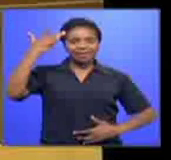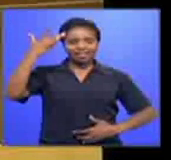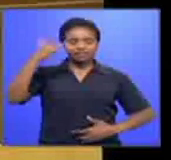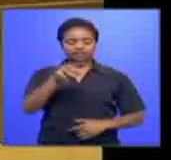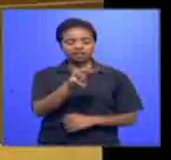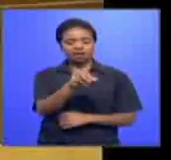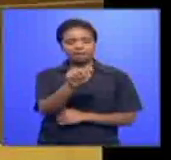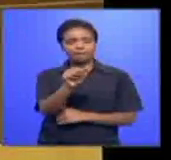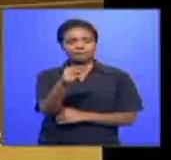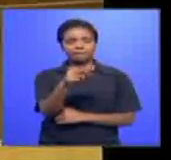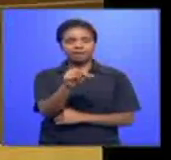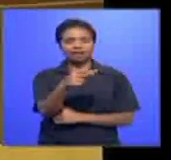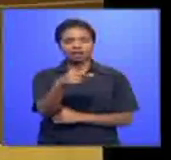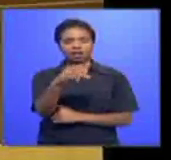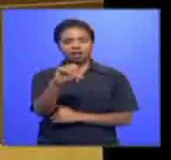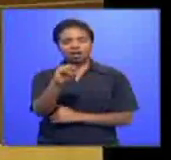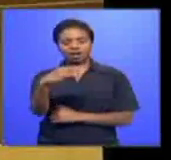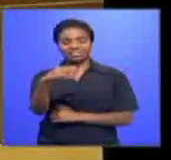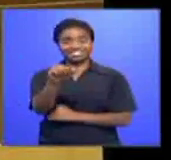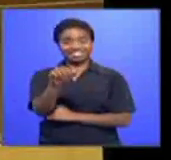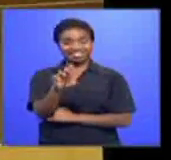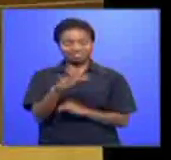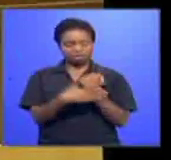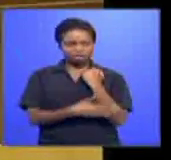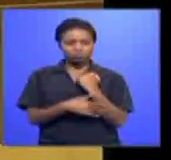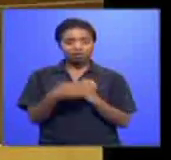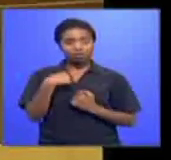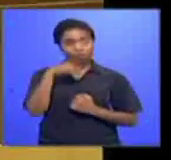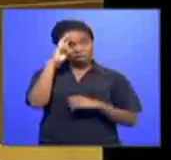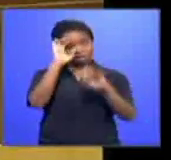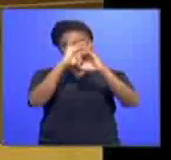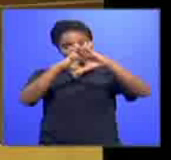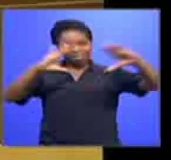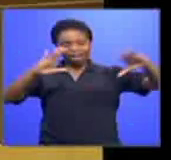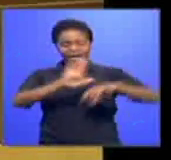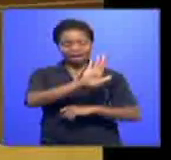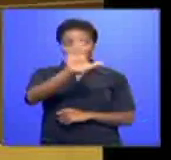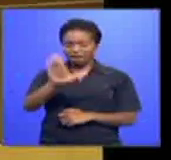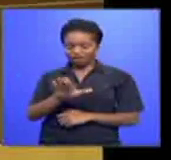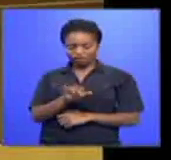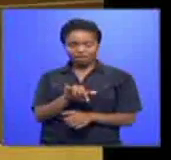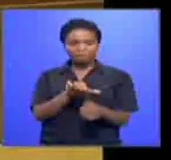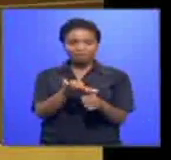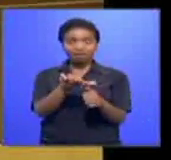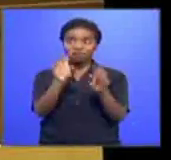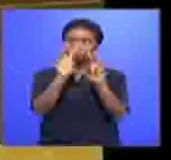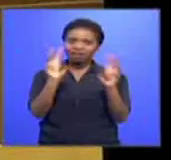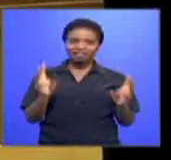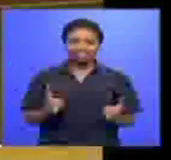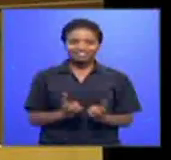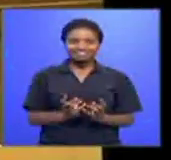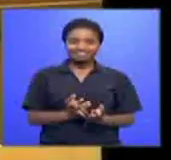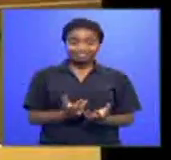Madagascar. Our mission, our vision of a better Africa in a better world